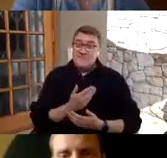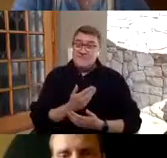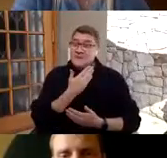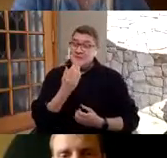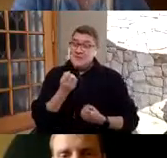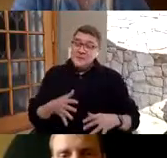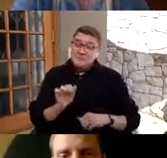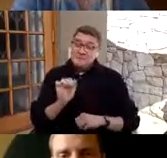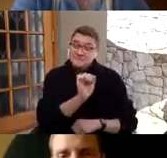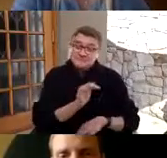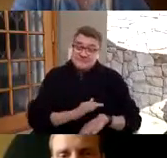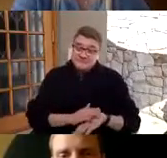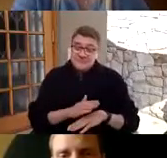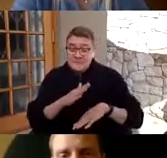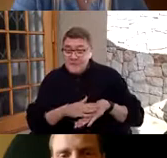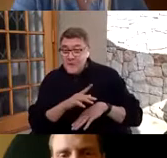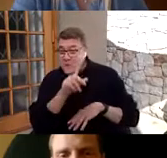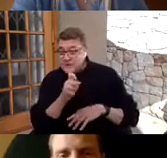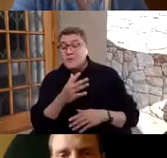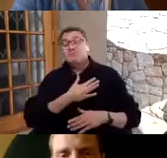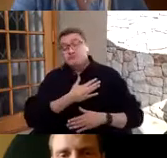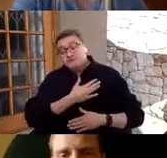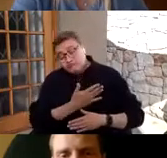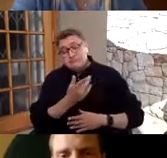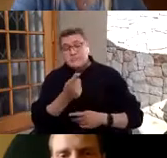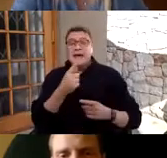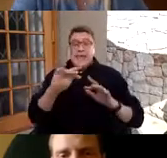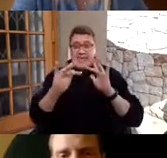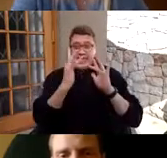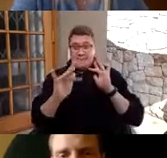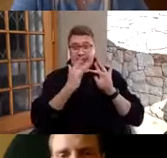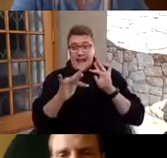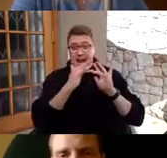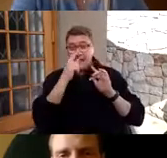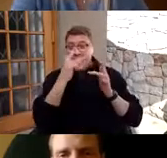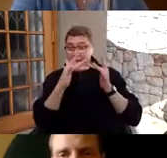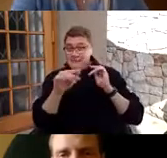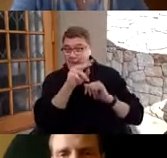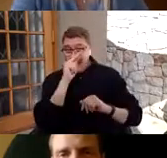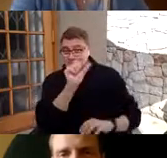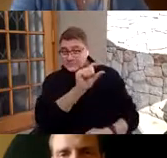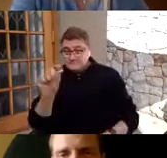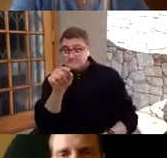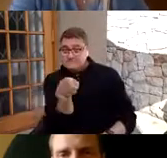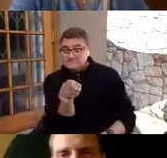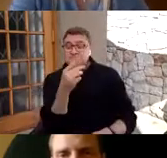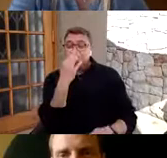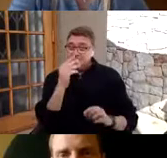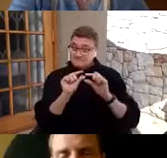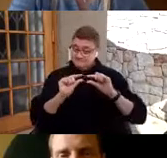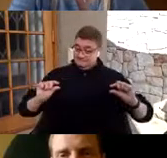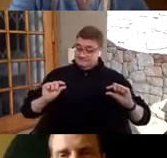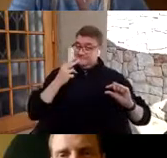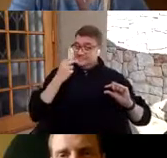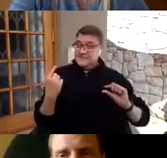you have any more questions, you're welcome to email me. My email is on the screen, and I emailed you before the session, so you will have my email address.